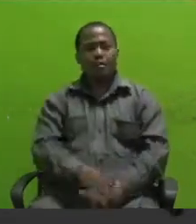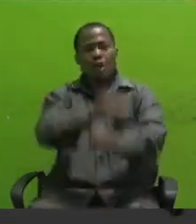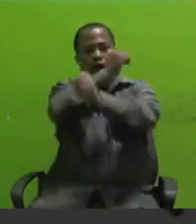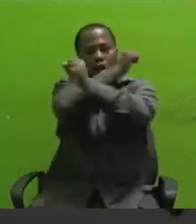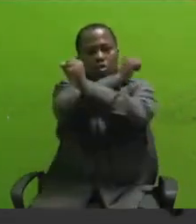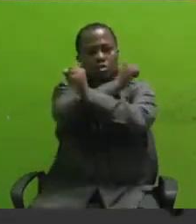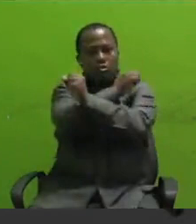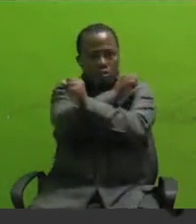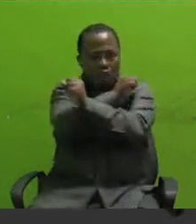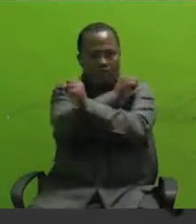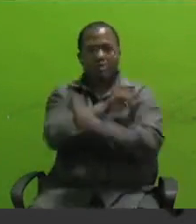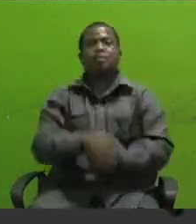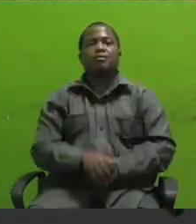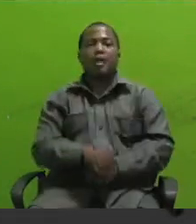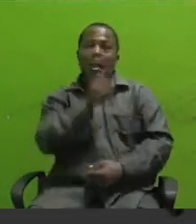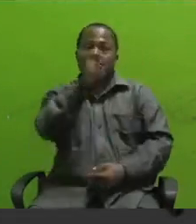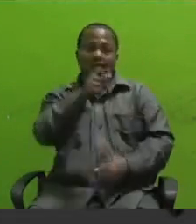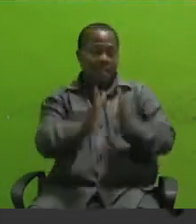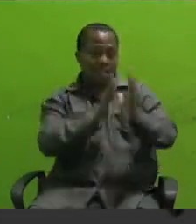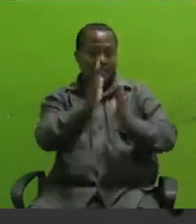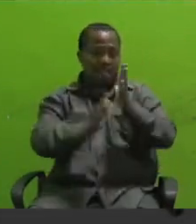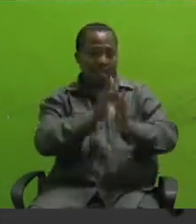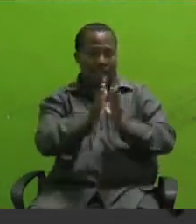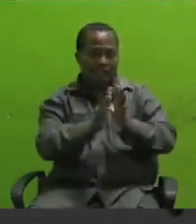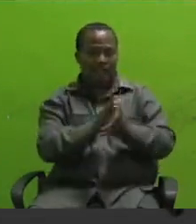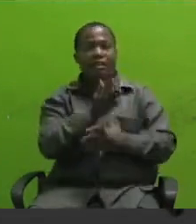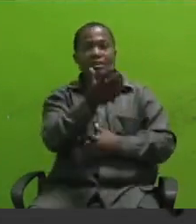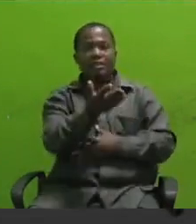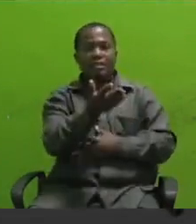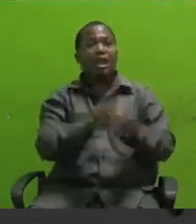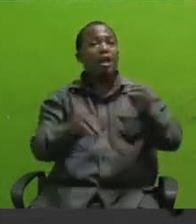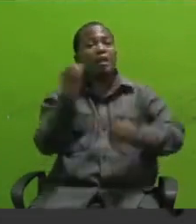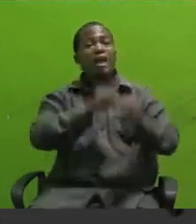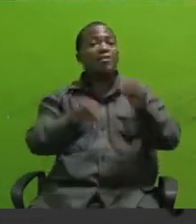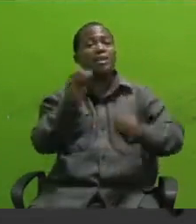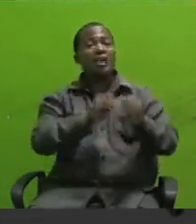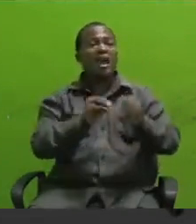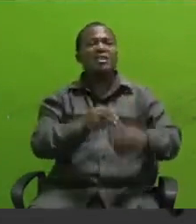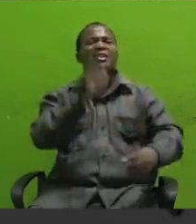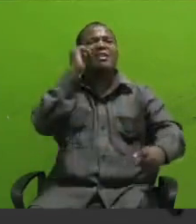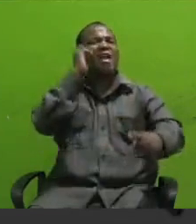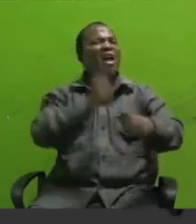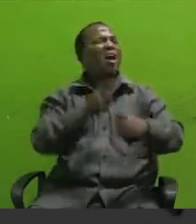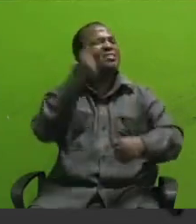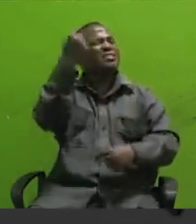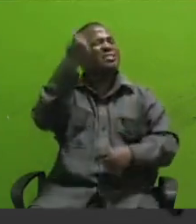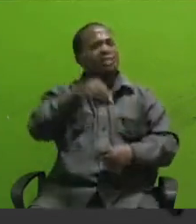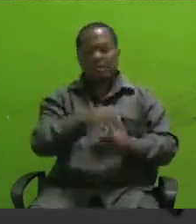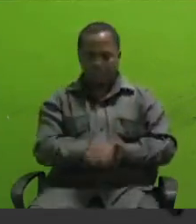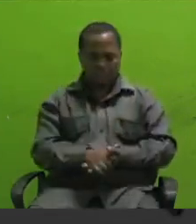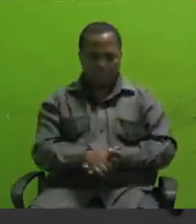Dear friends, this sign indicates that the chemical is very dangerous to health